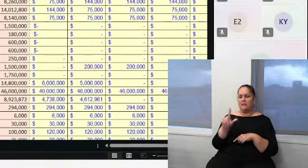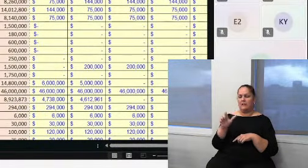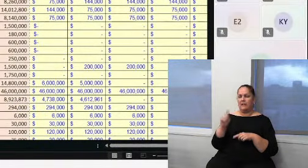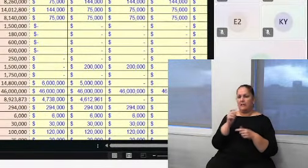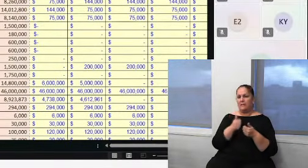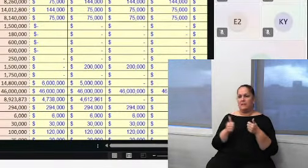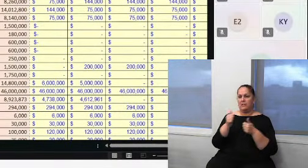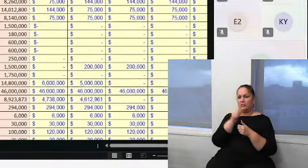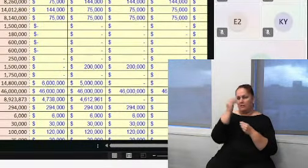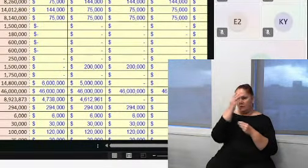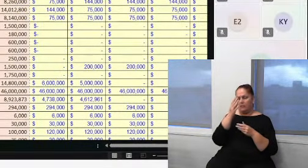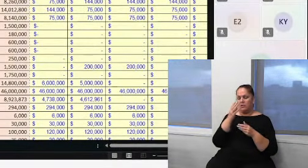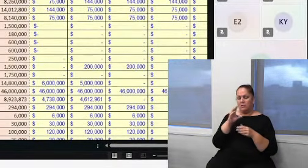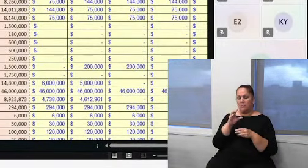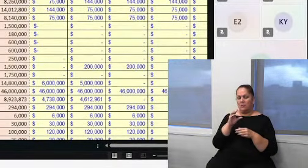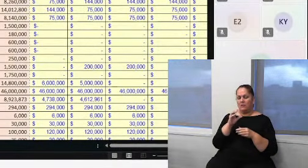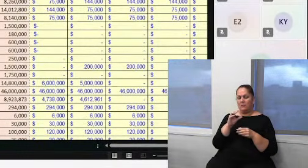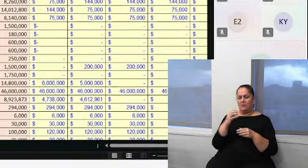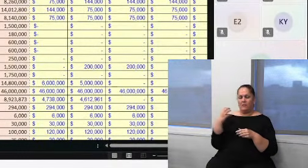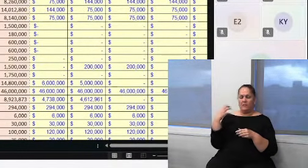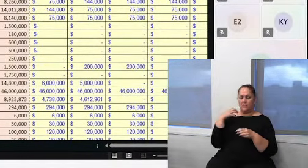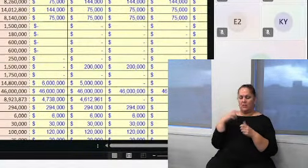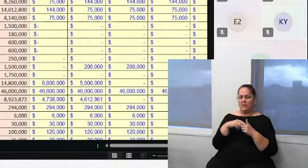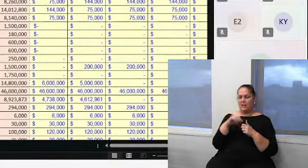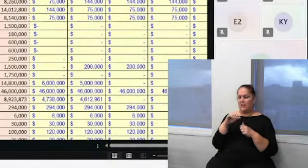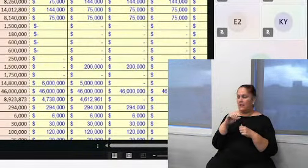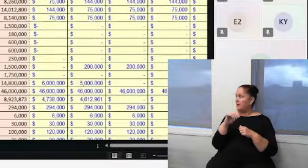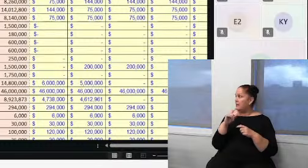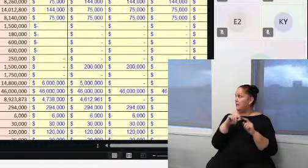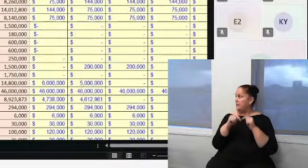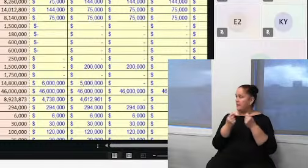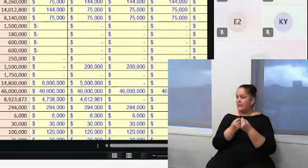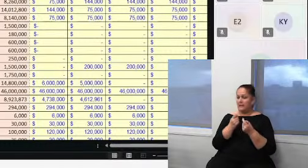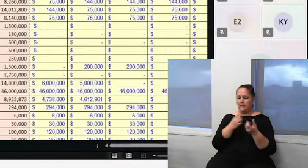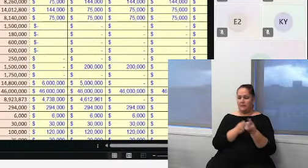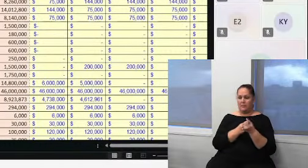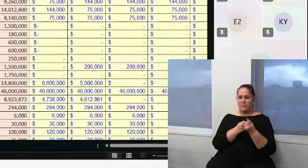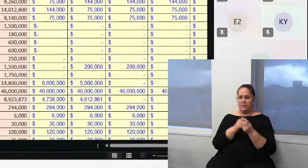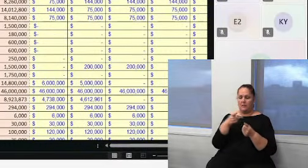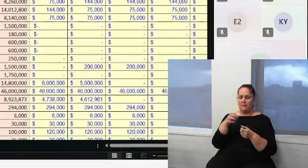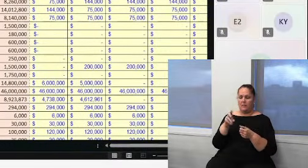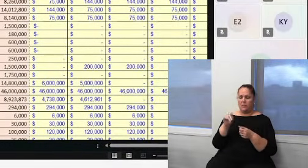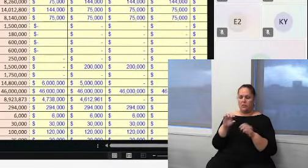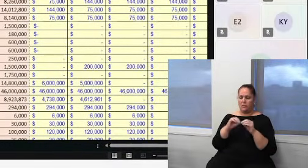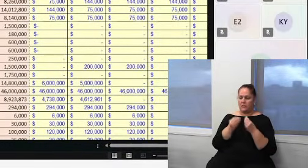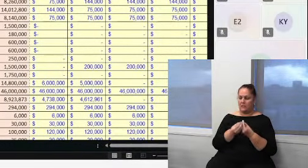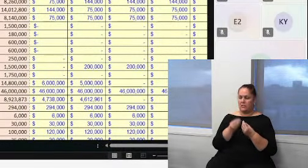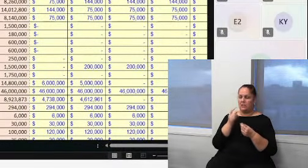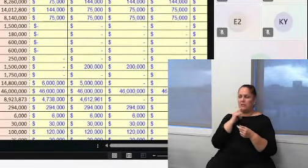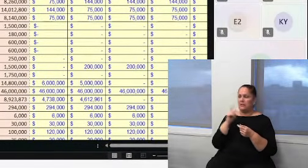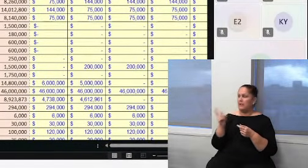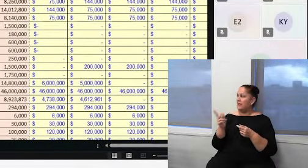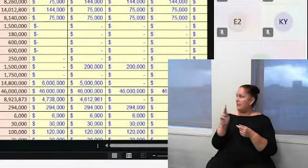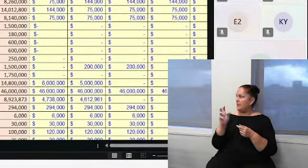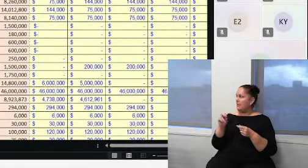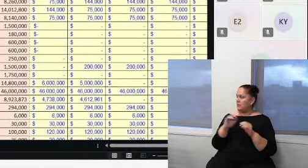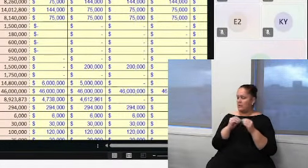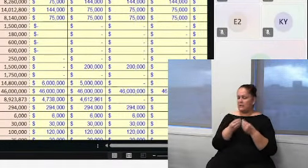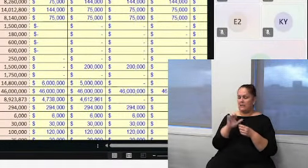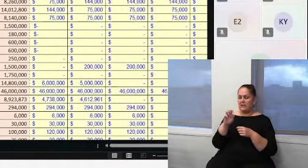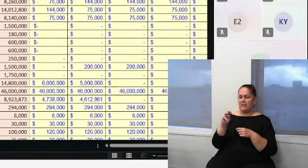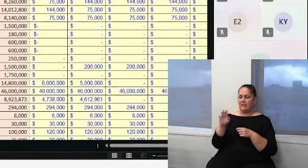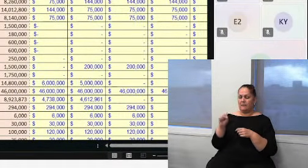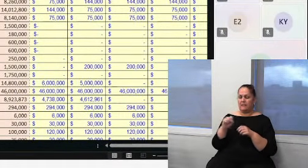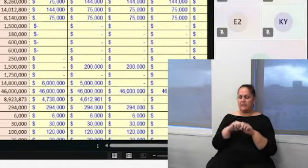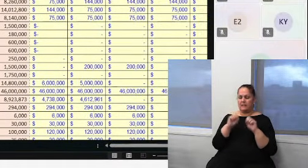My name is Crystal Allen. I'm the Chief Information Officer at Luma Energy, and my team has been helping support Pedro's organization and Kevin's organization